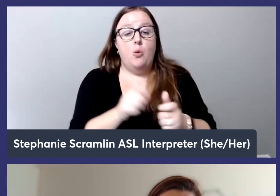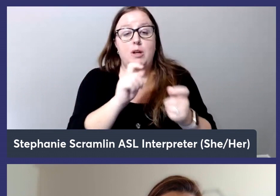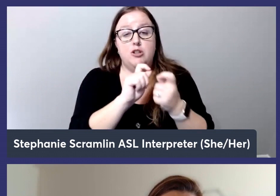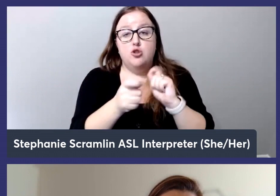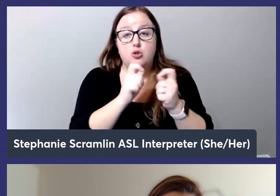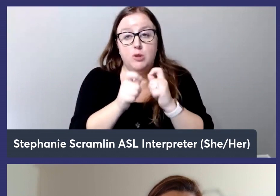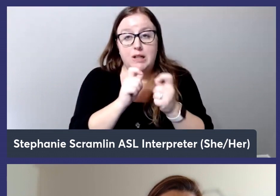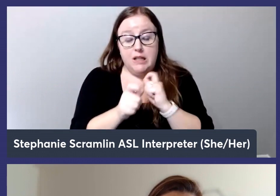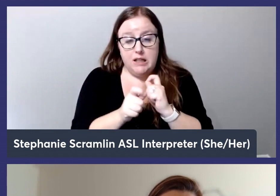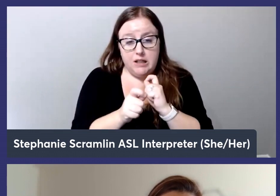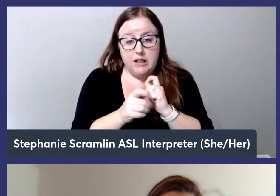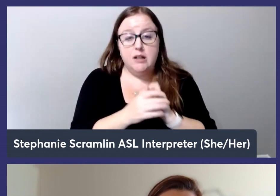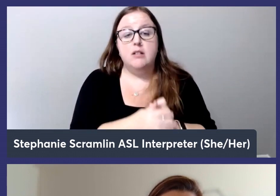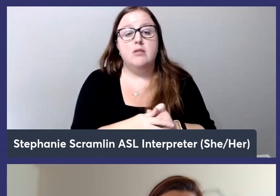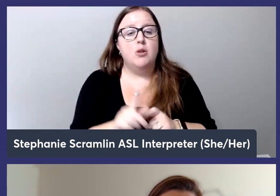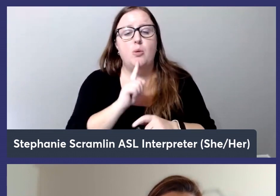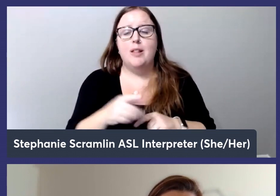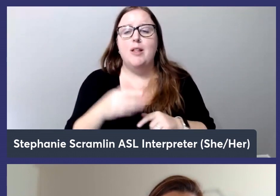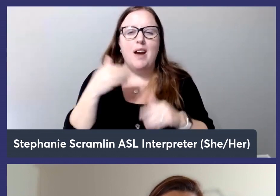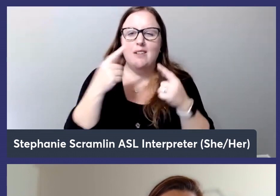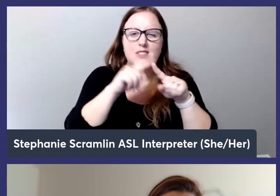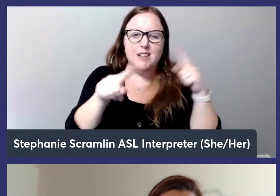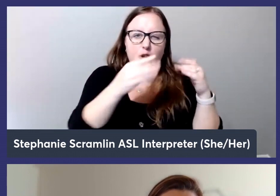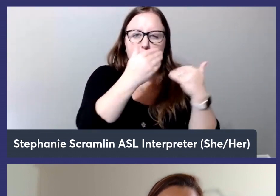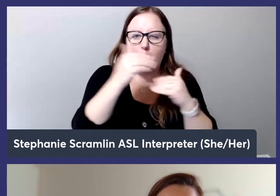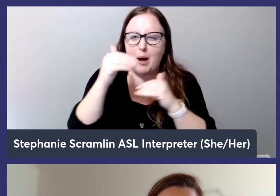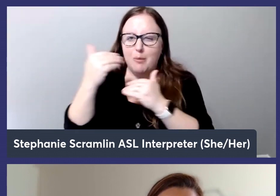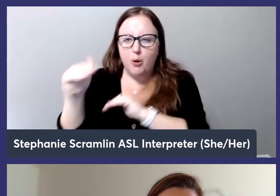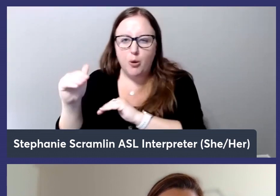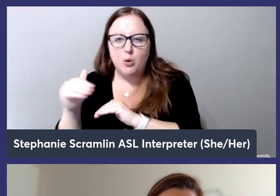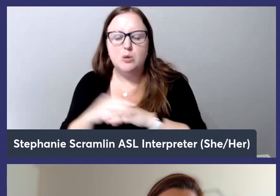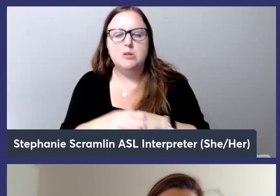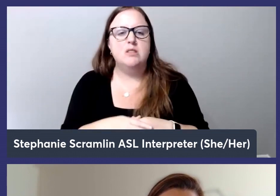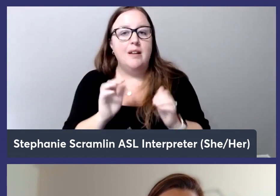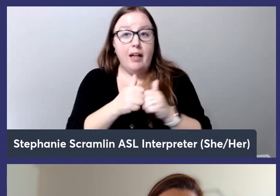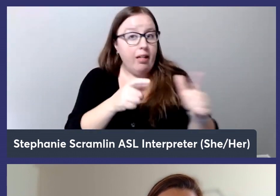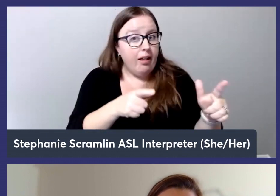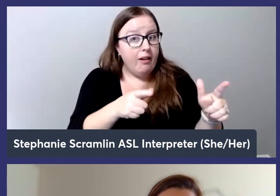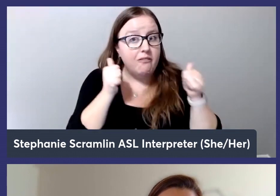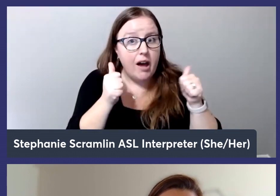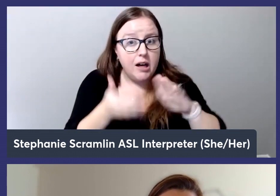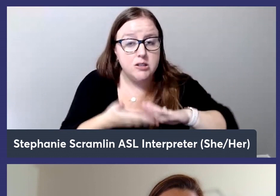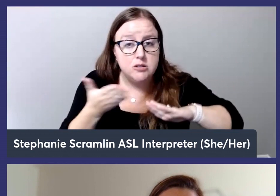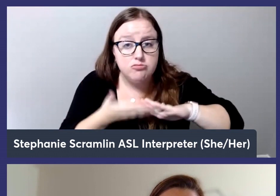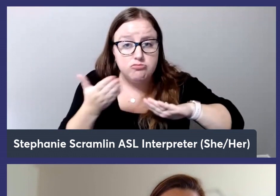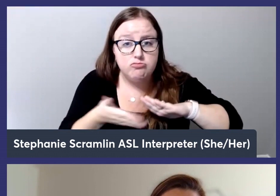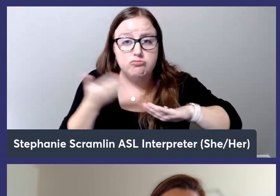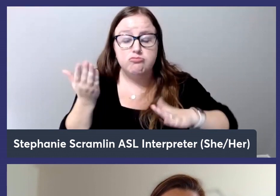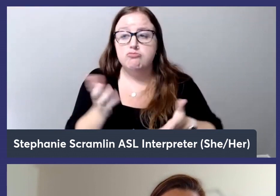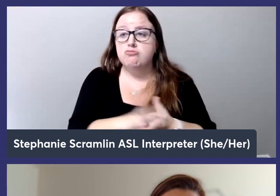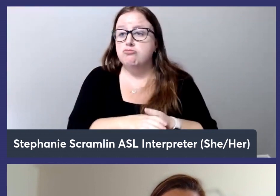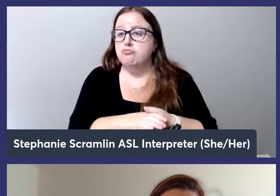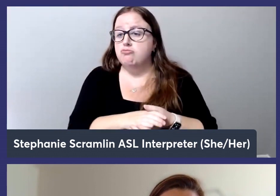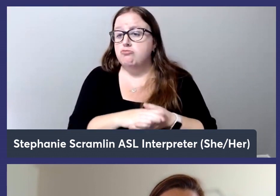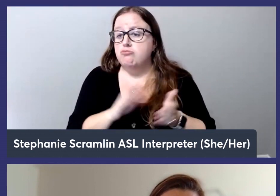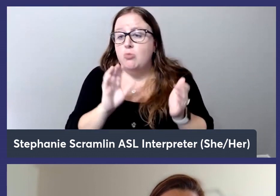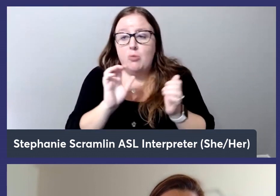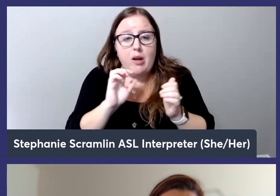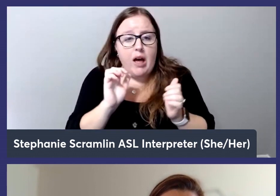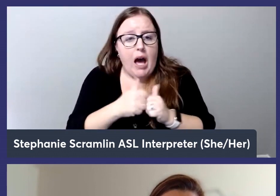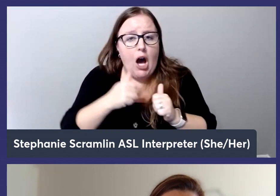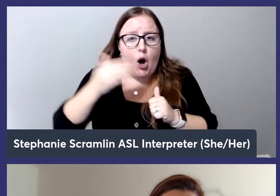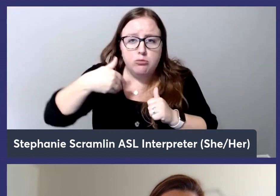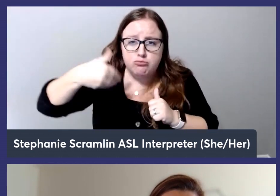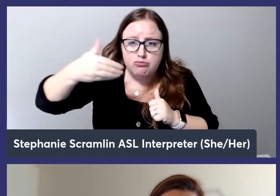algorithms have a lot of different parameters, like how fast do you learn, how do you regularize